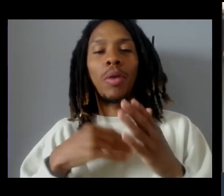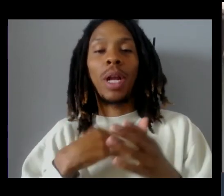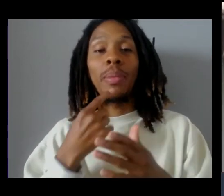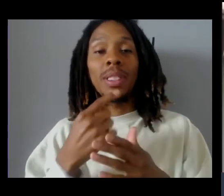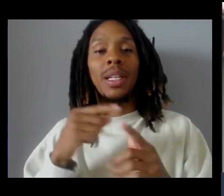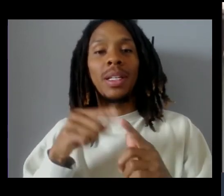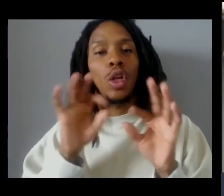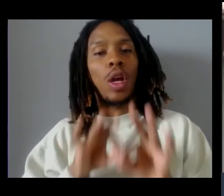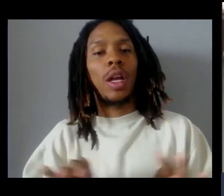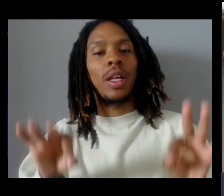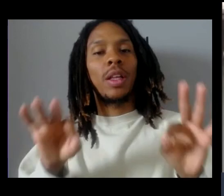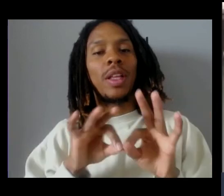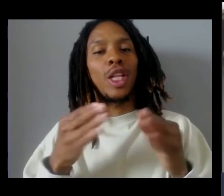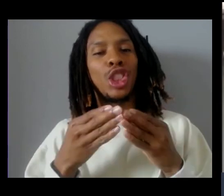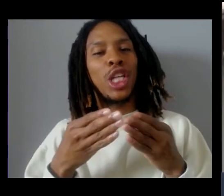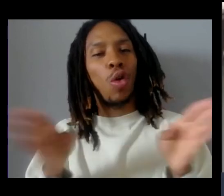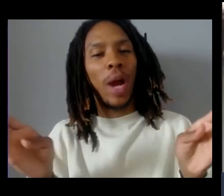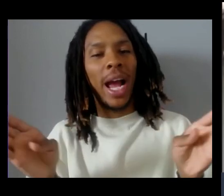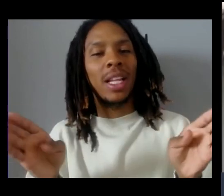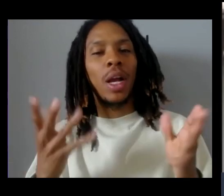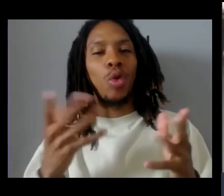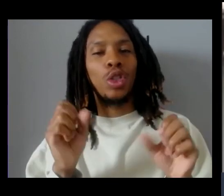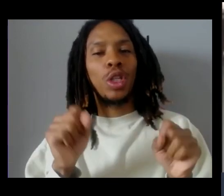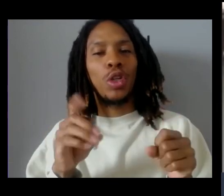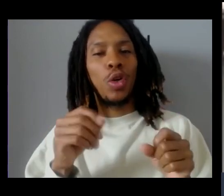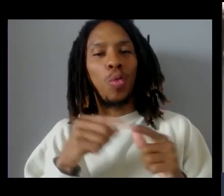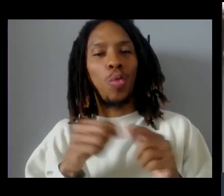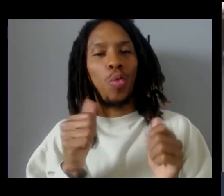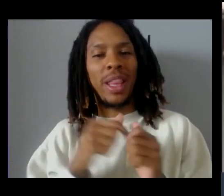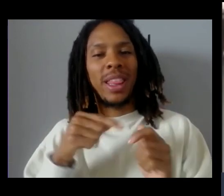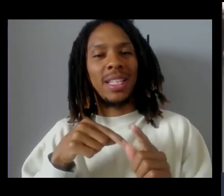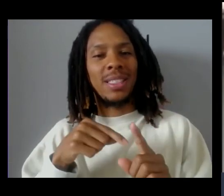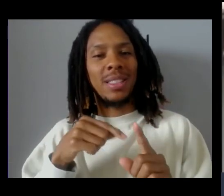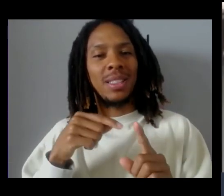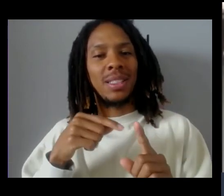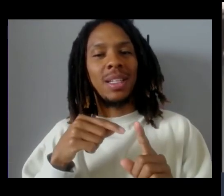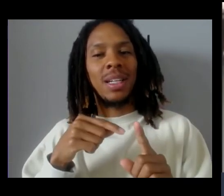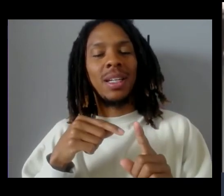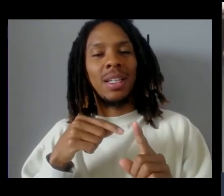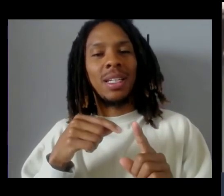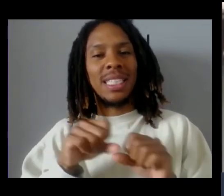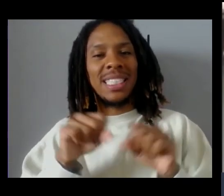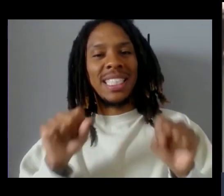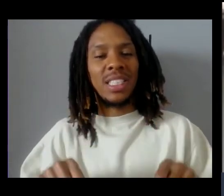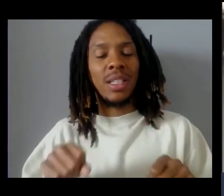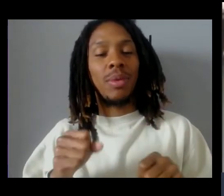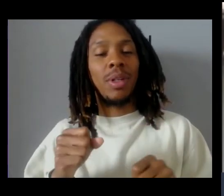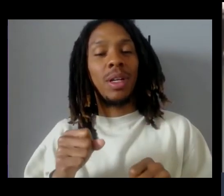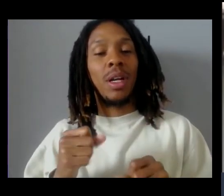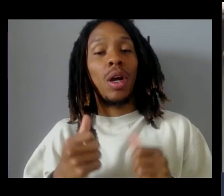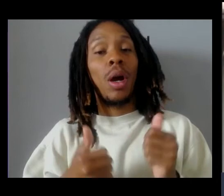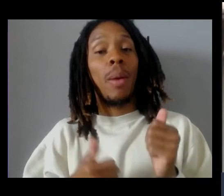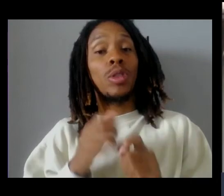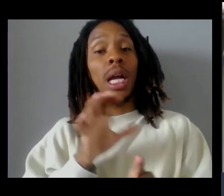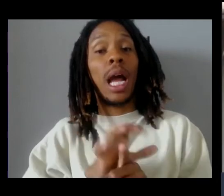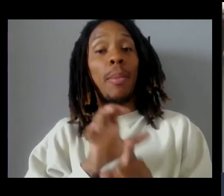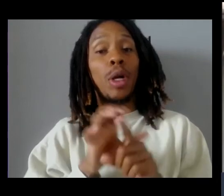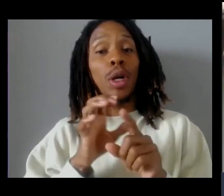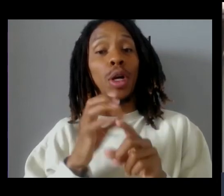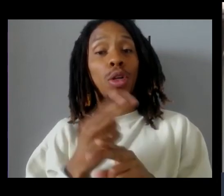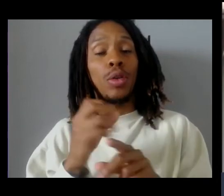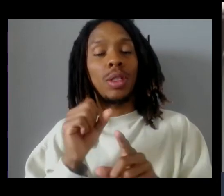is the generality and what you can do with this whole ecosystem. That said, one of the most common use cases is if you